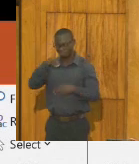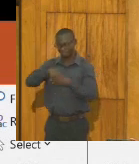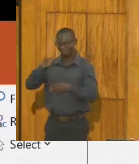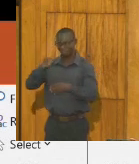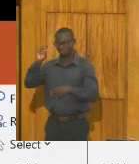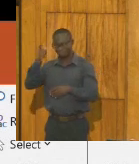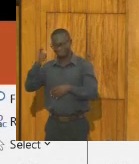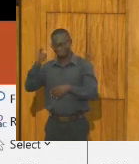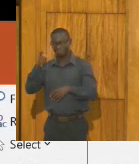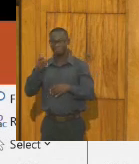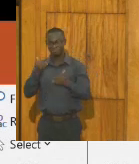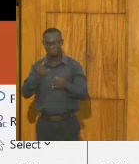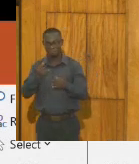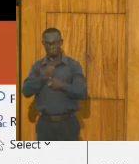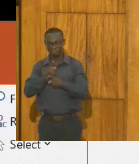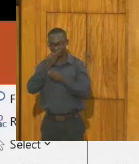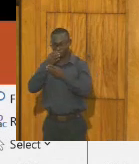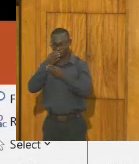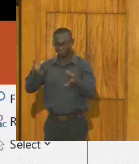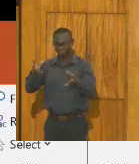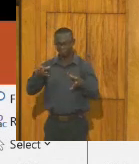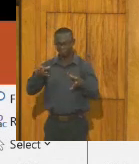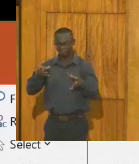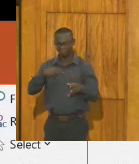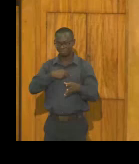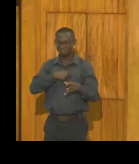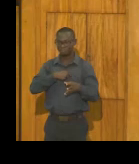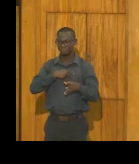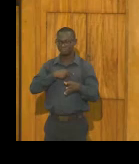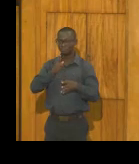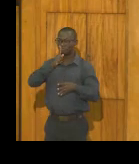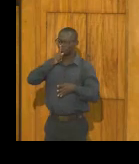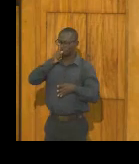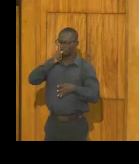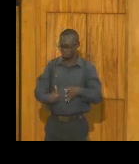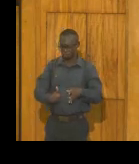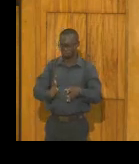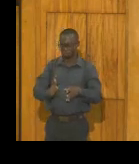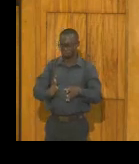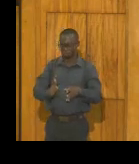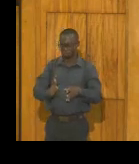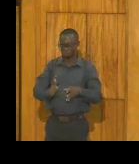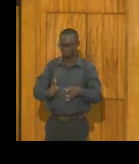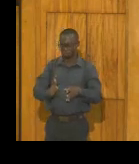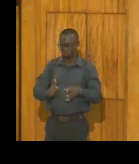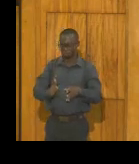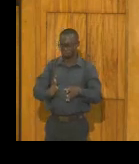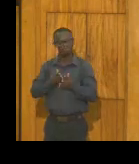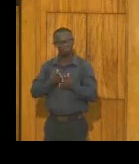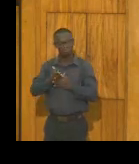Like has rightly been said, we actually facing triple burden of